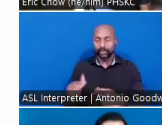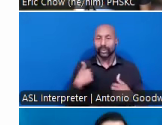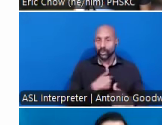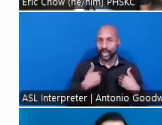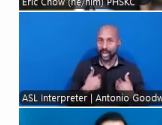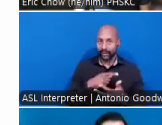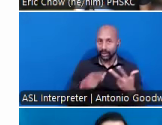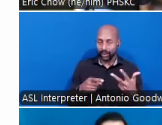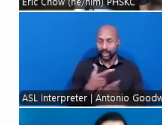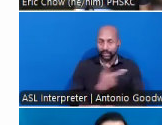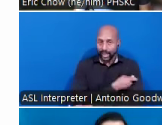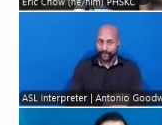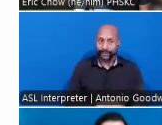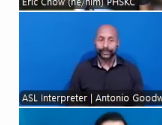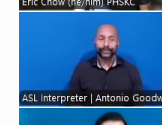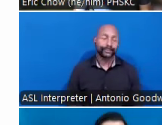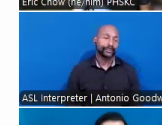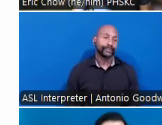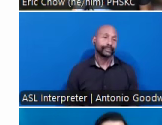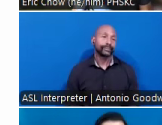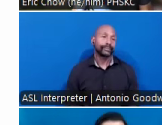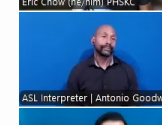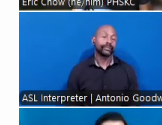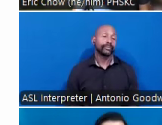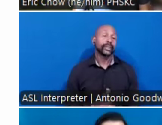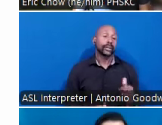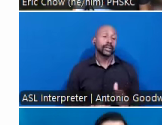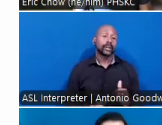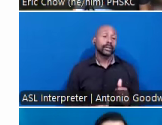these infections. The updated